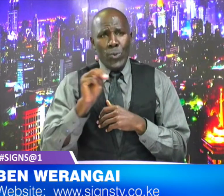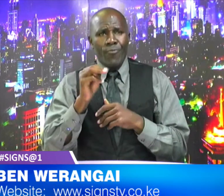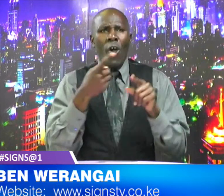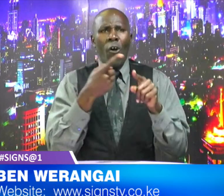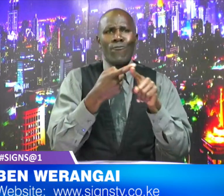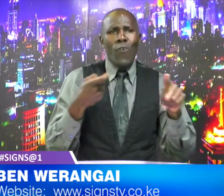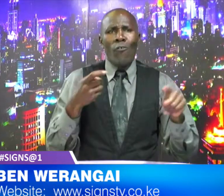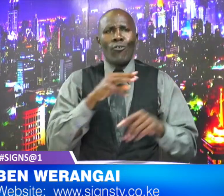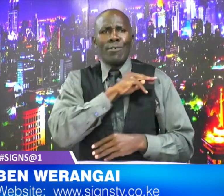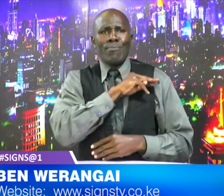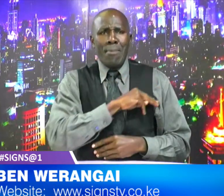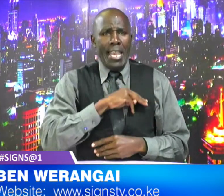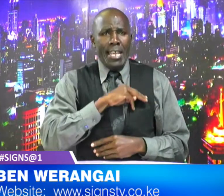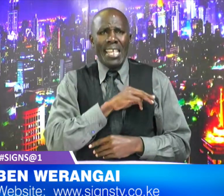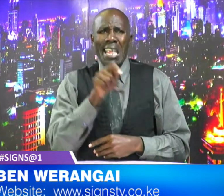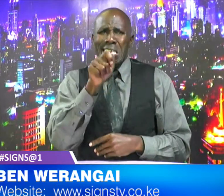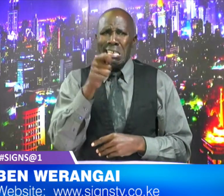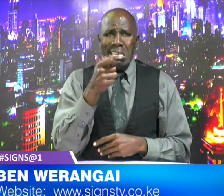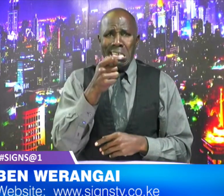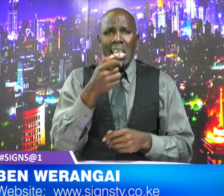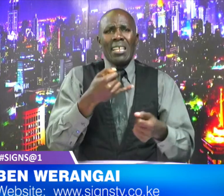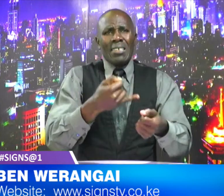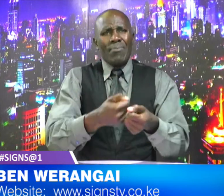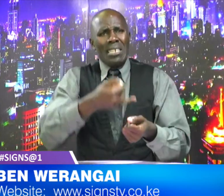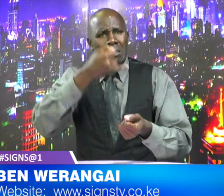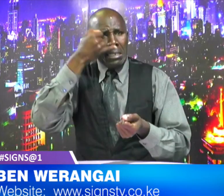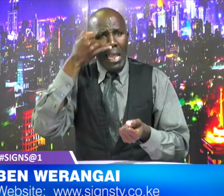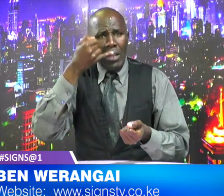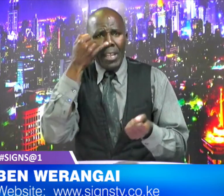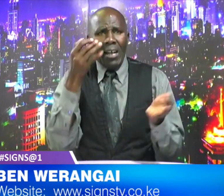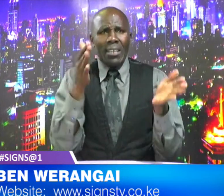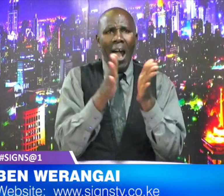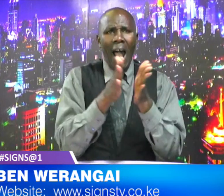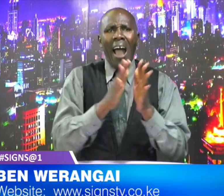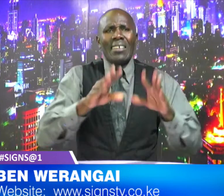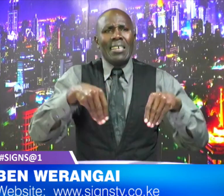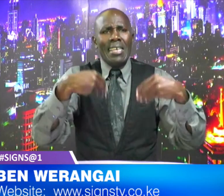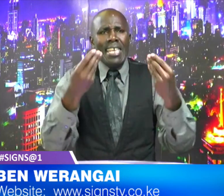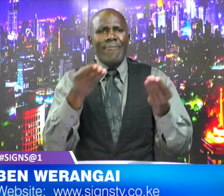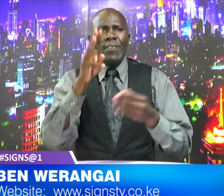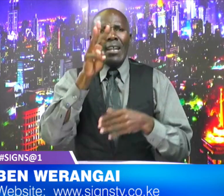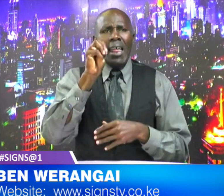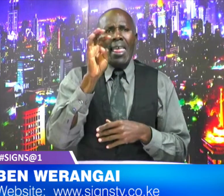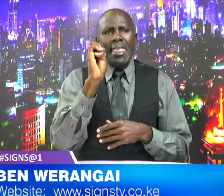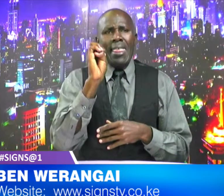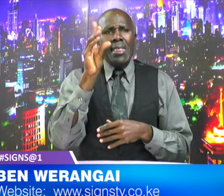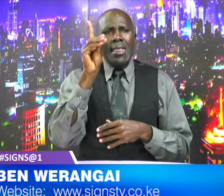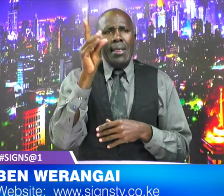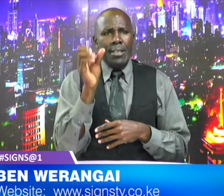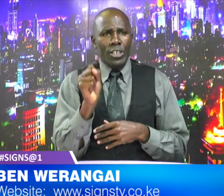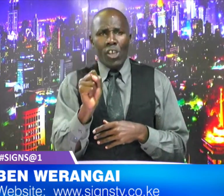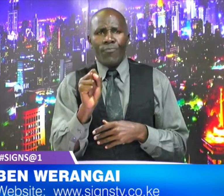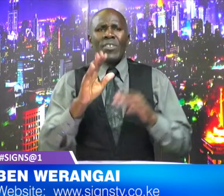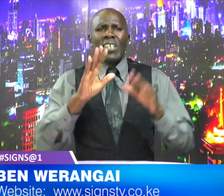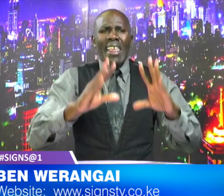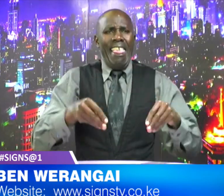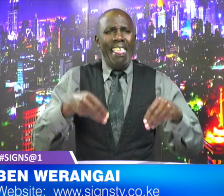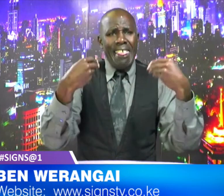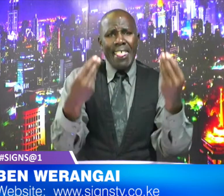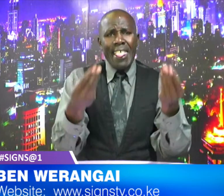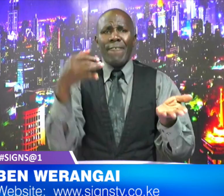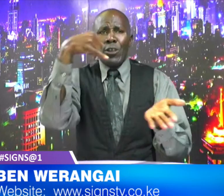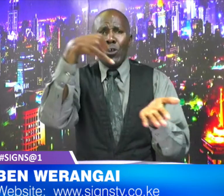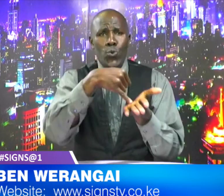non-pharmaceutical products worth 10 million shillings from Mission for Essential